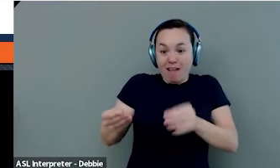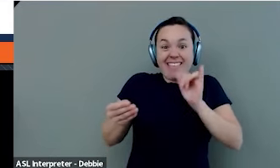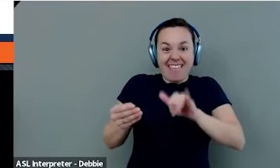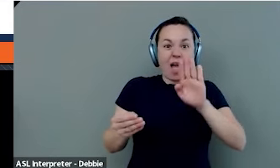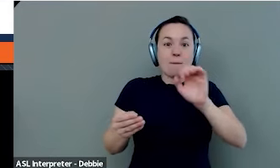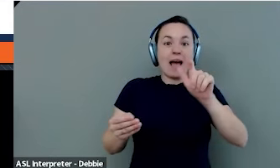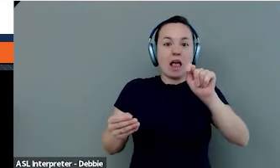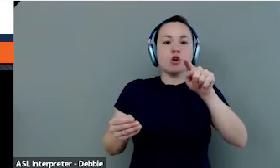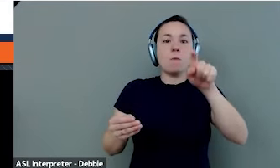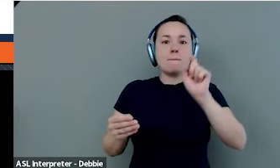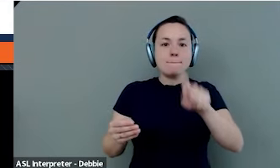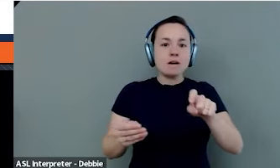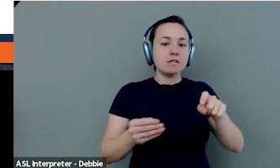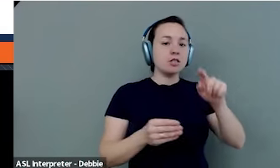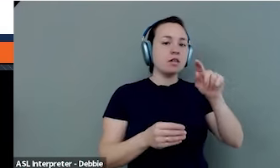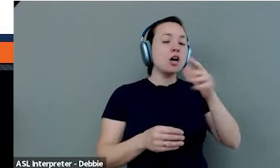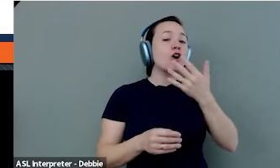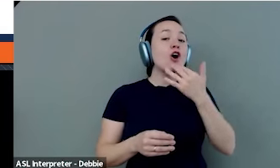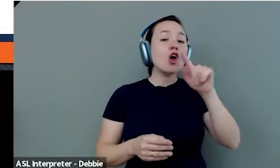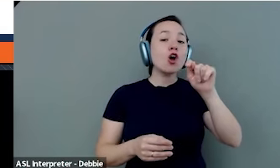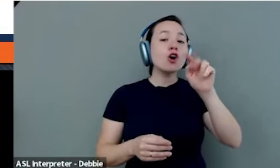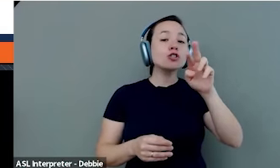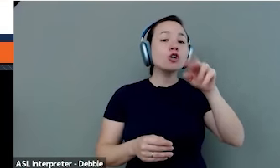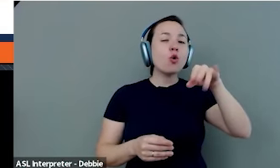be deposited in the turquoise trolley.